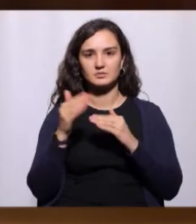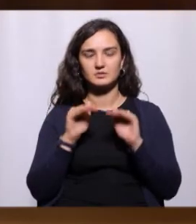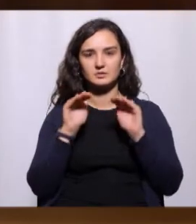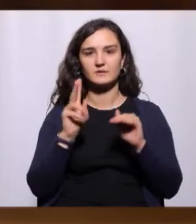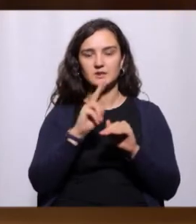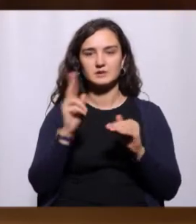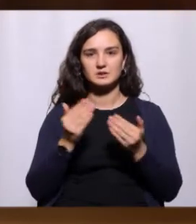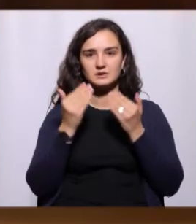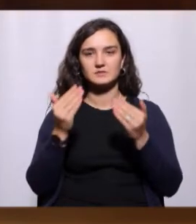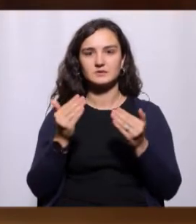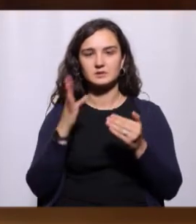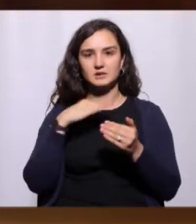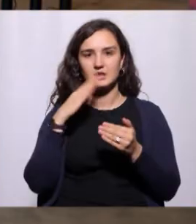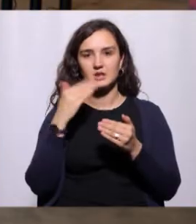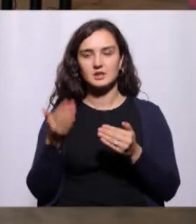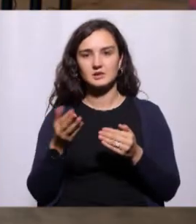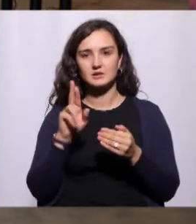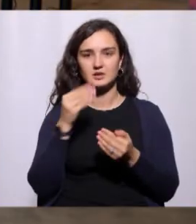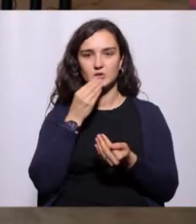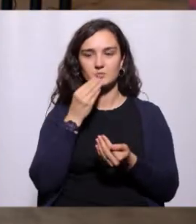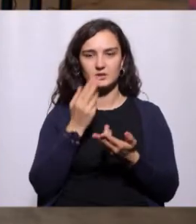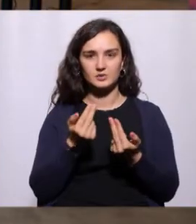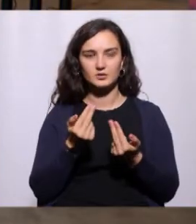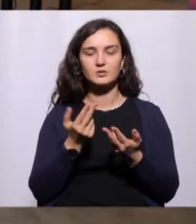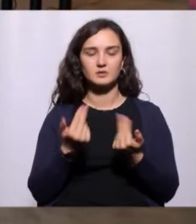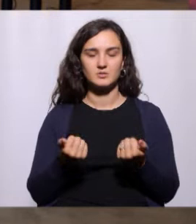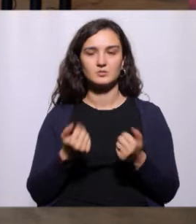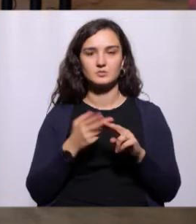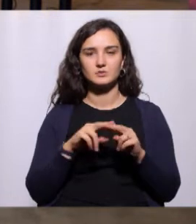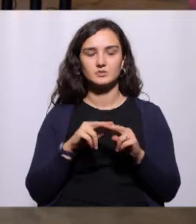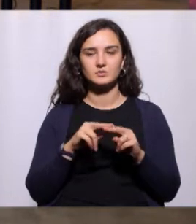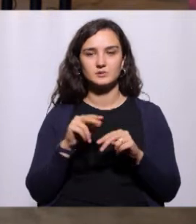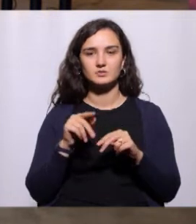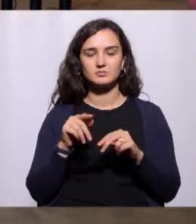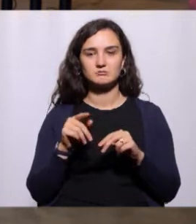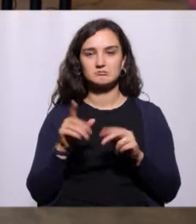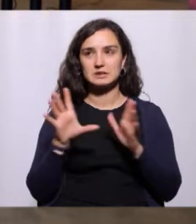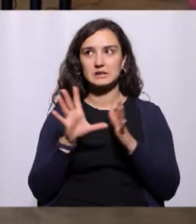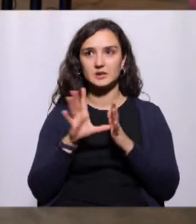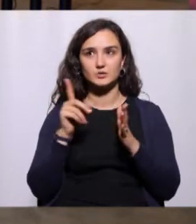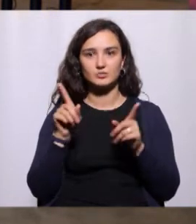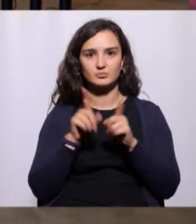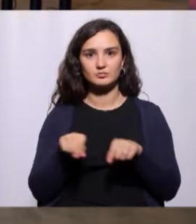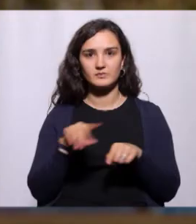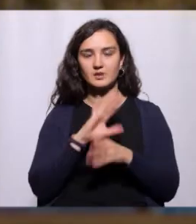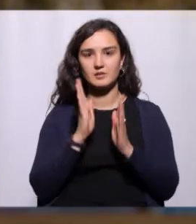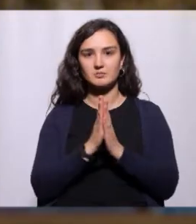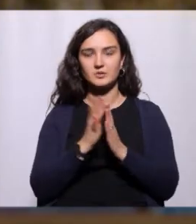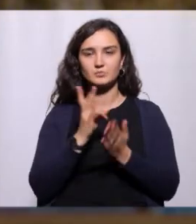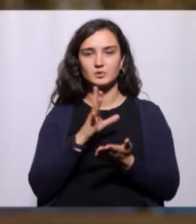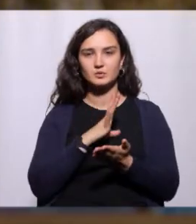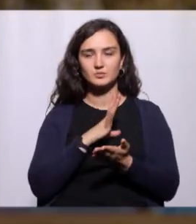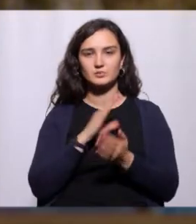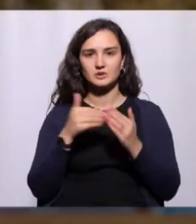for everyone, like water and food, right? Of course, and shelter and electricity. All these things should